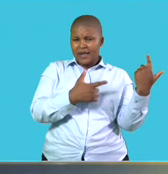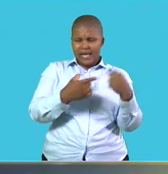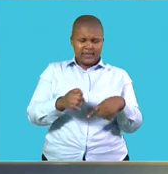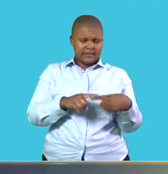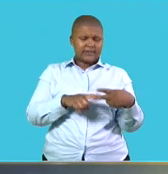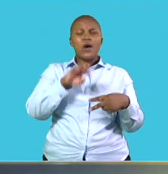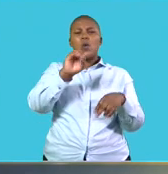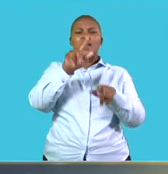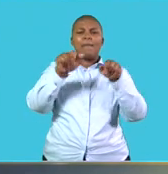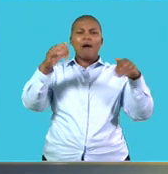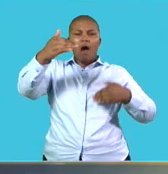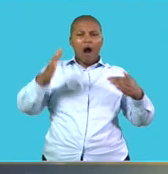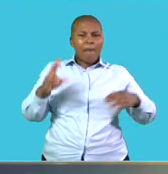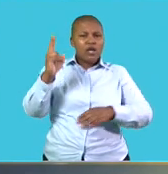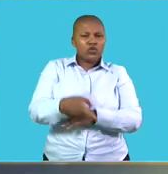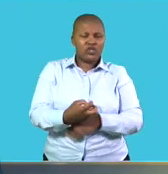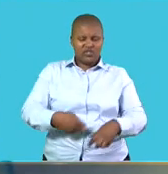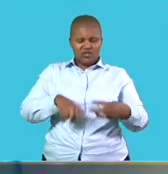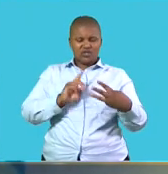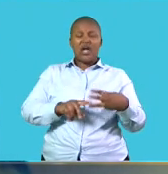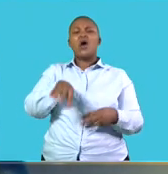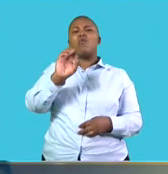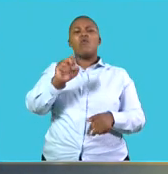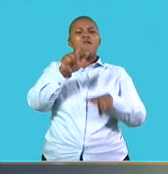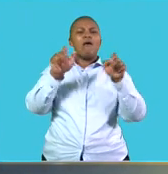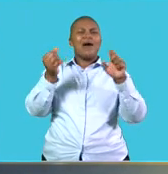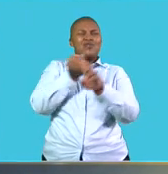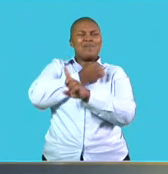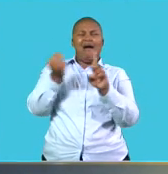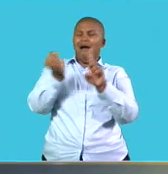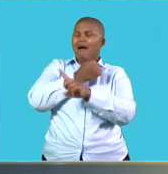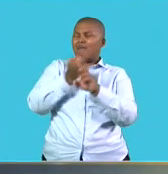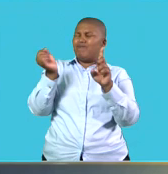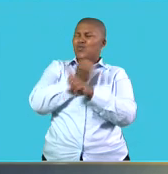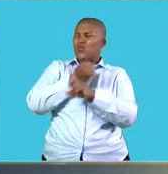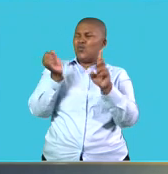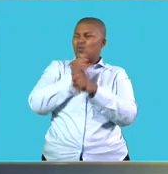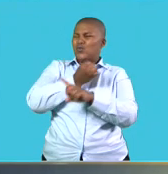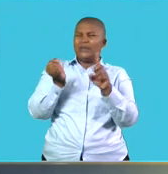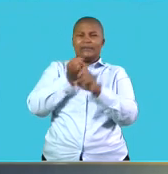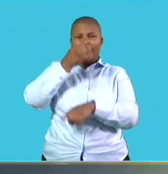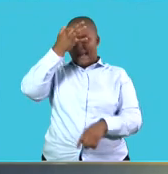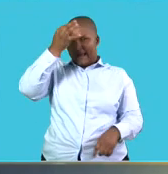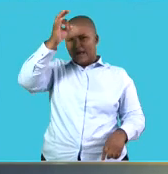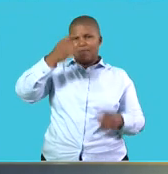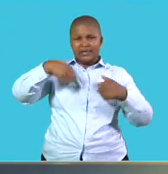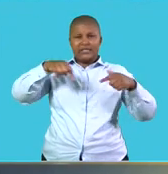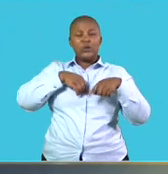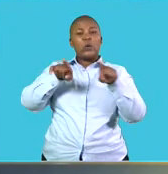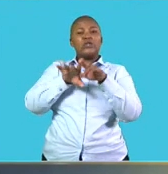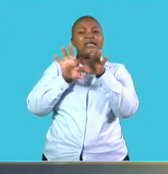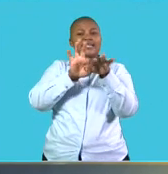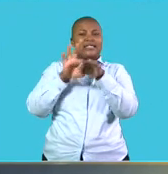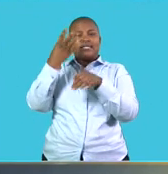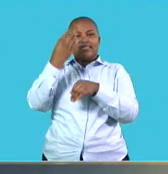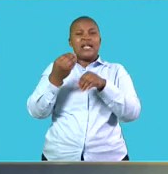stealing transformers. There were people that were abusing the patience of our government and the relationship that we